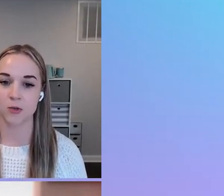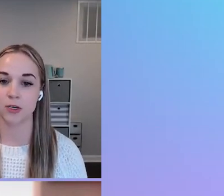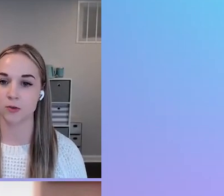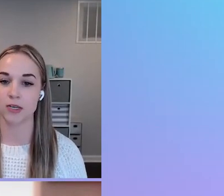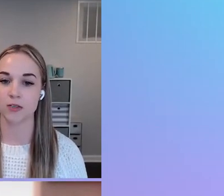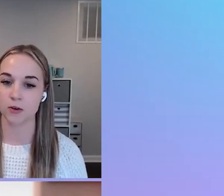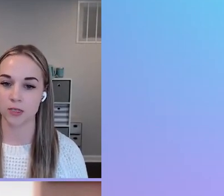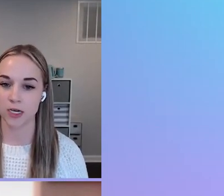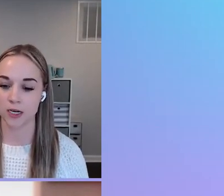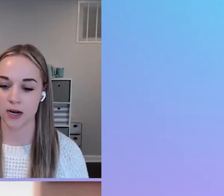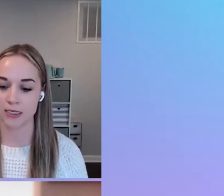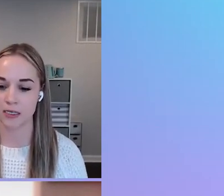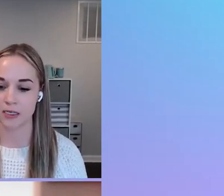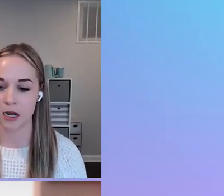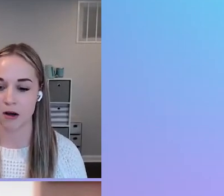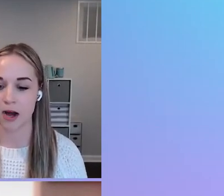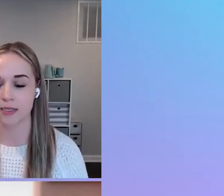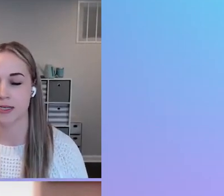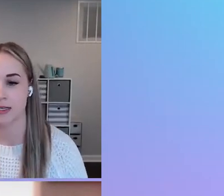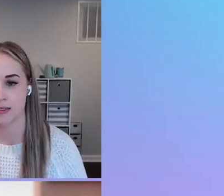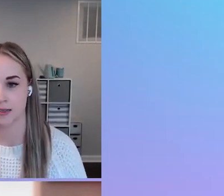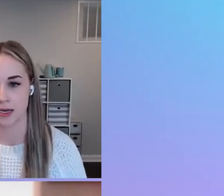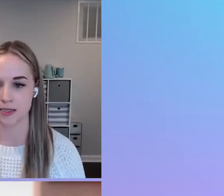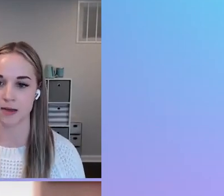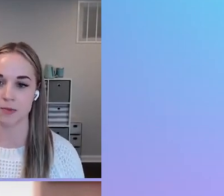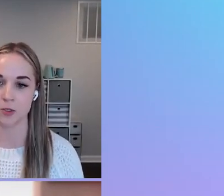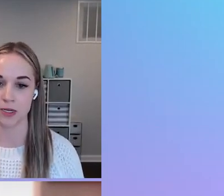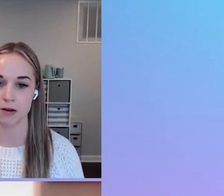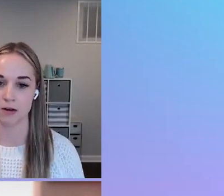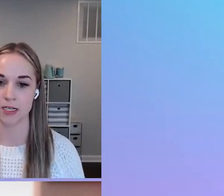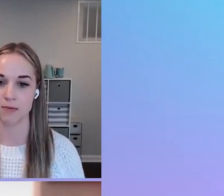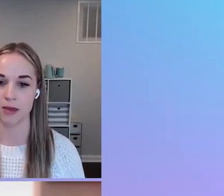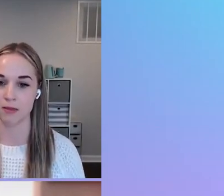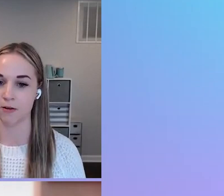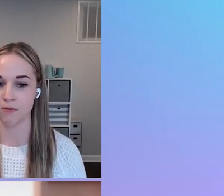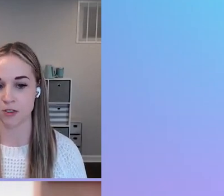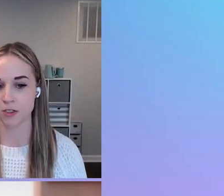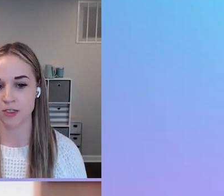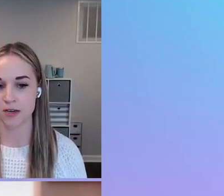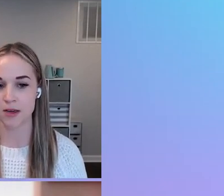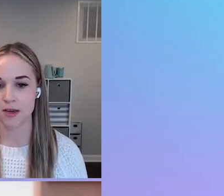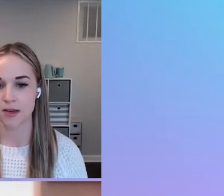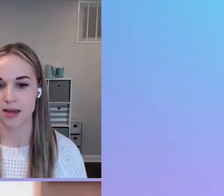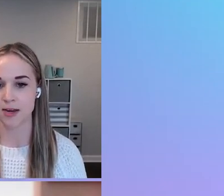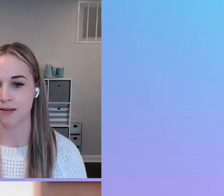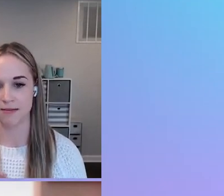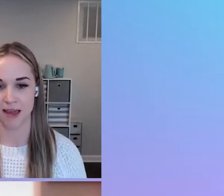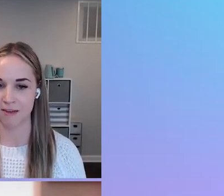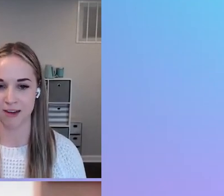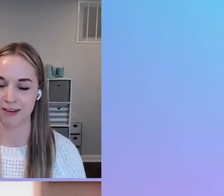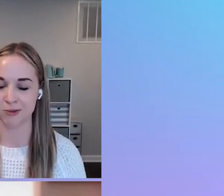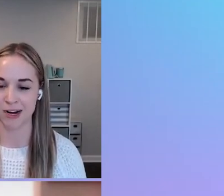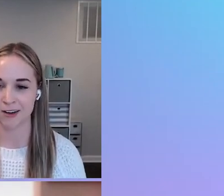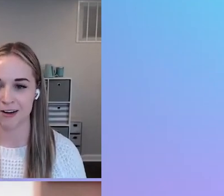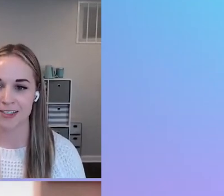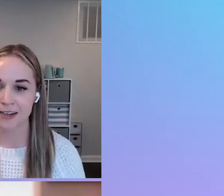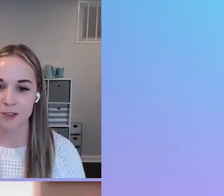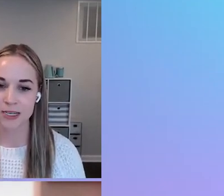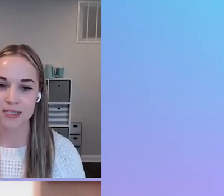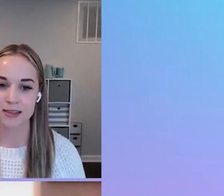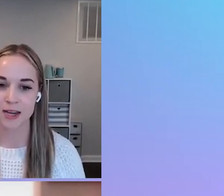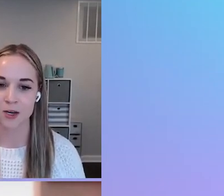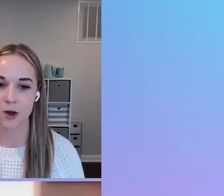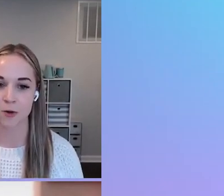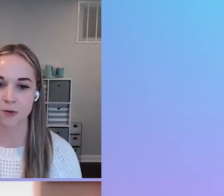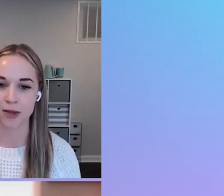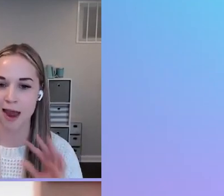making sure to include us earlier. And since they are acting as the liaison between our team and their feature team, they have kind of direct contact